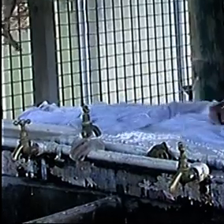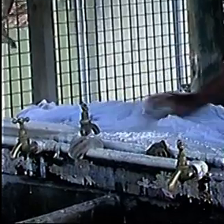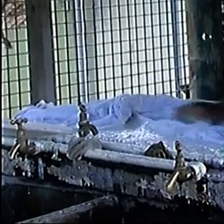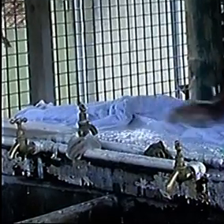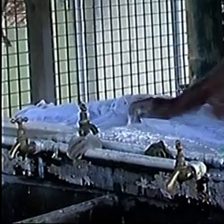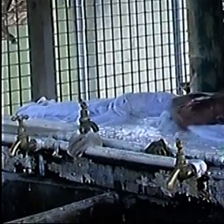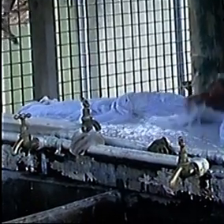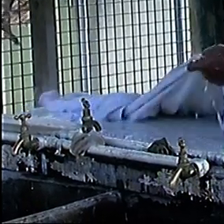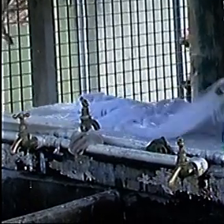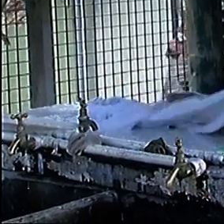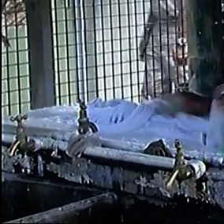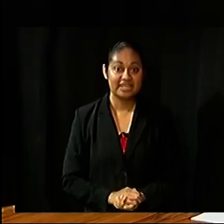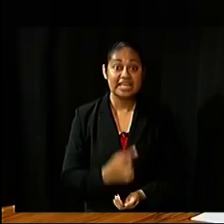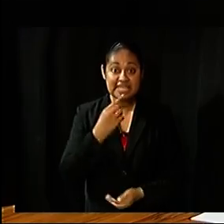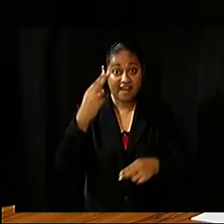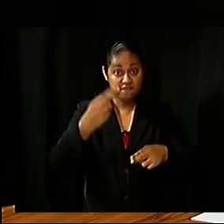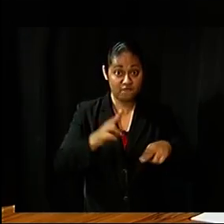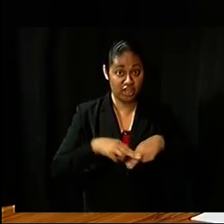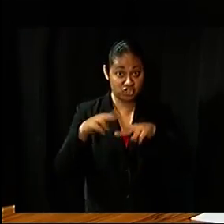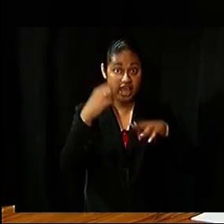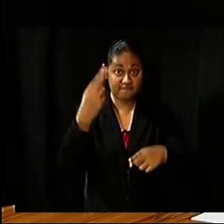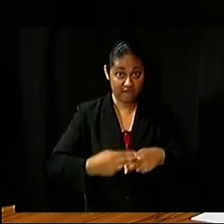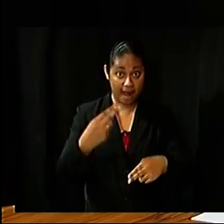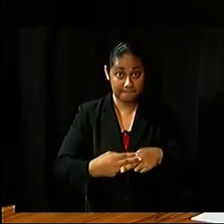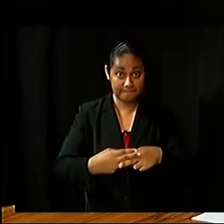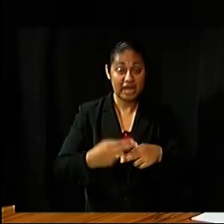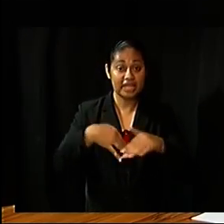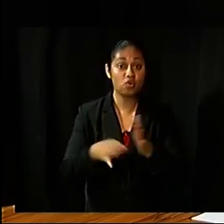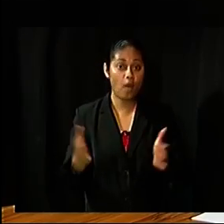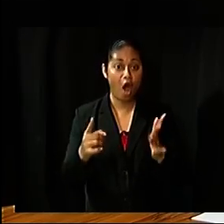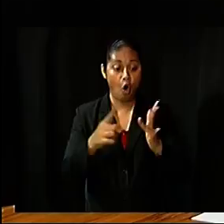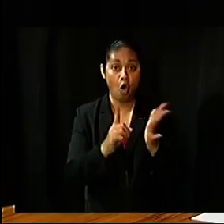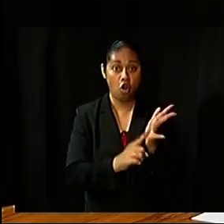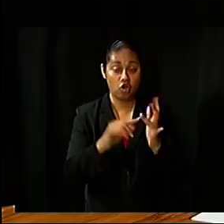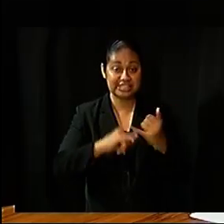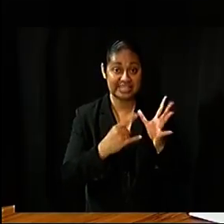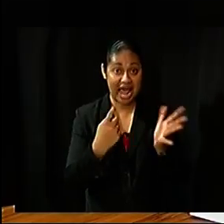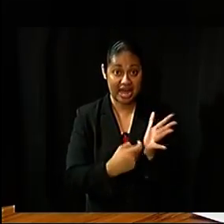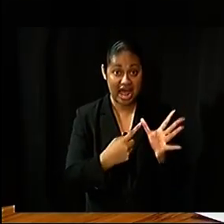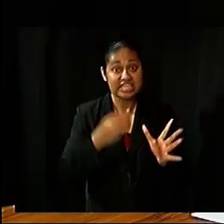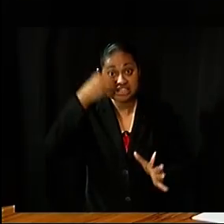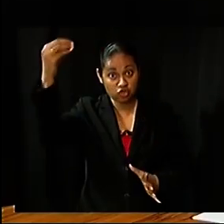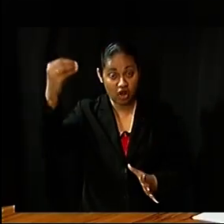Lambasa and Lautoka. The Cambridge Fiji Farm Limited in Olosara,